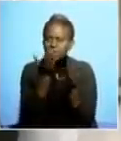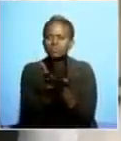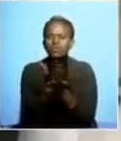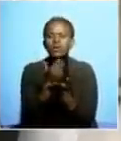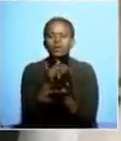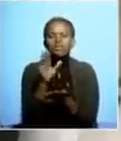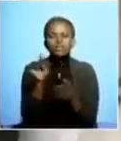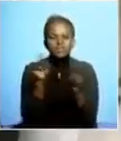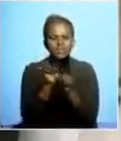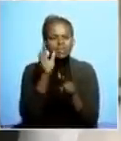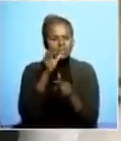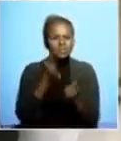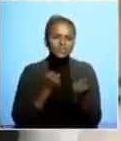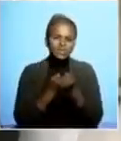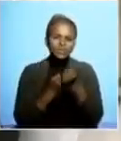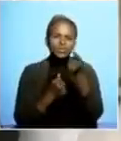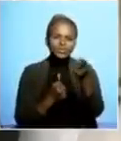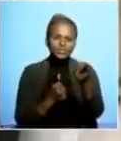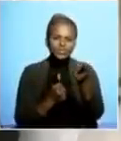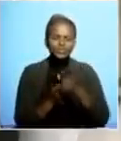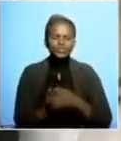and we'll support you.